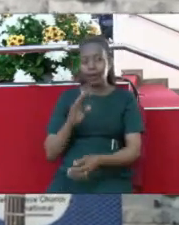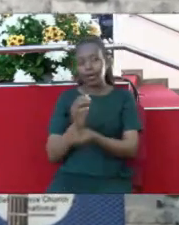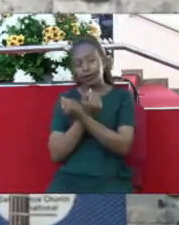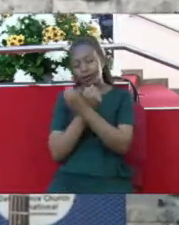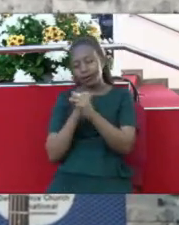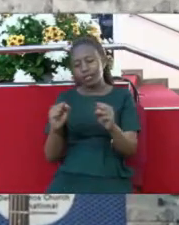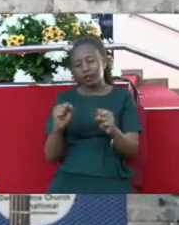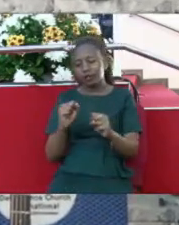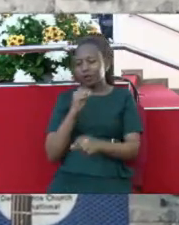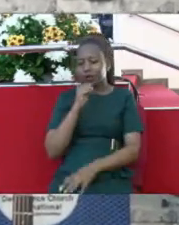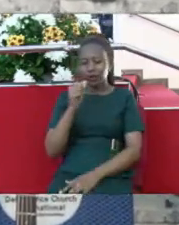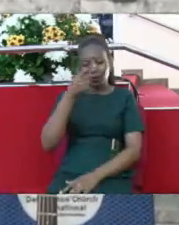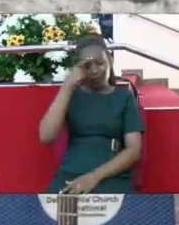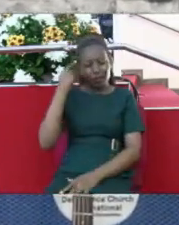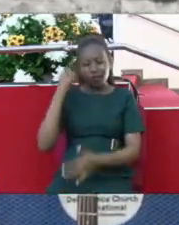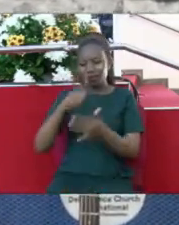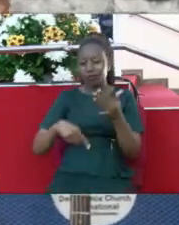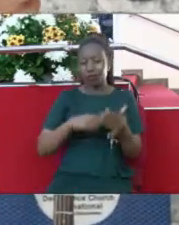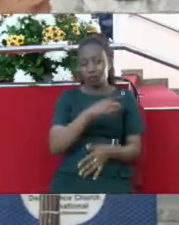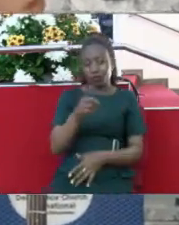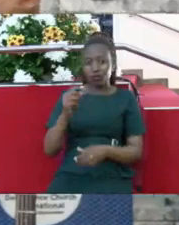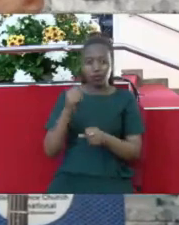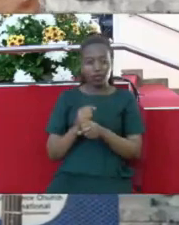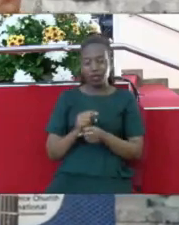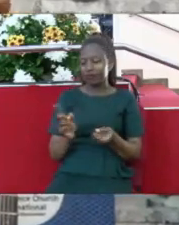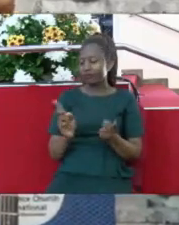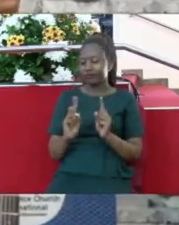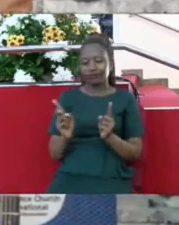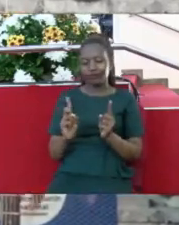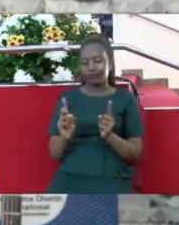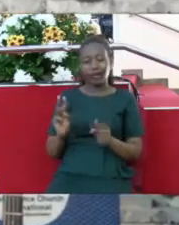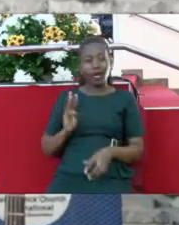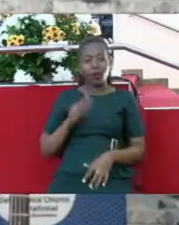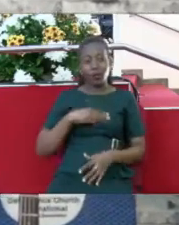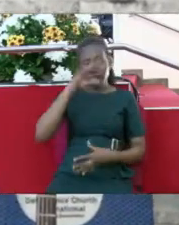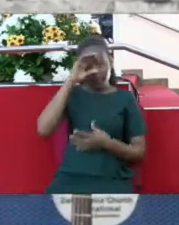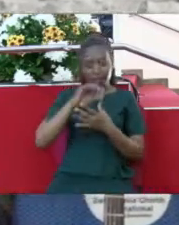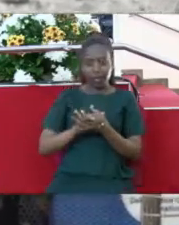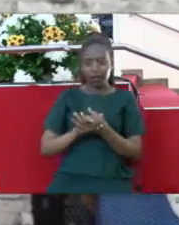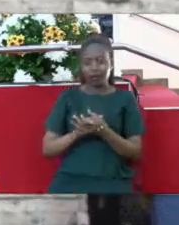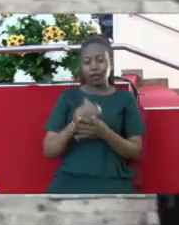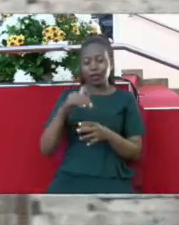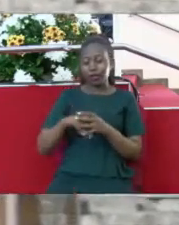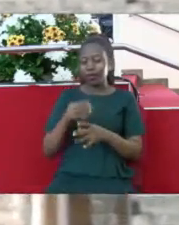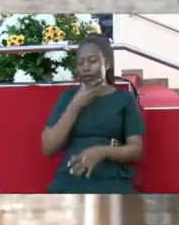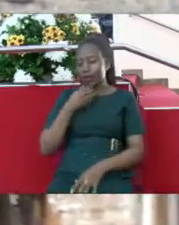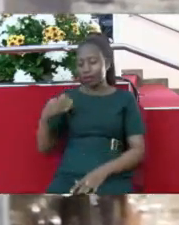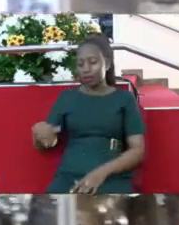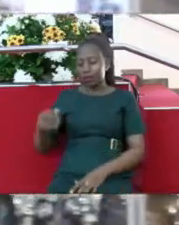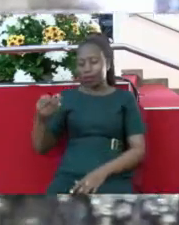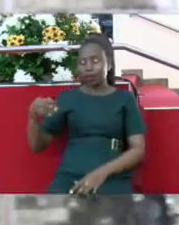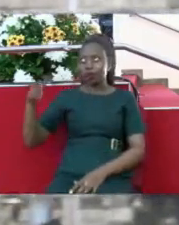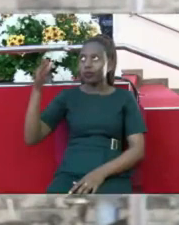have done. Si kwa sababu ya lolote tumefanya. Because we have believed in the only begotten son of God. Lakini kwa sababu tumeamini yule tu mwana wa pekee